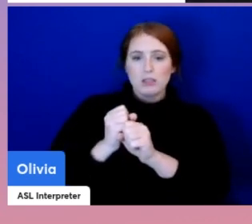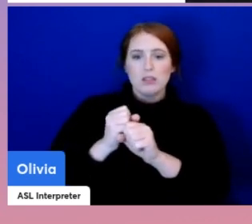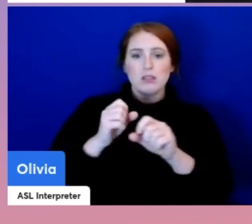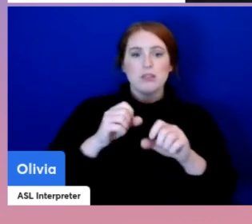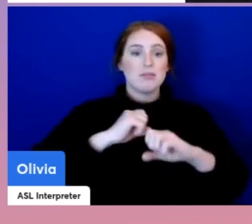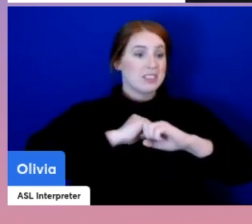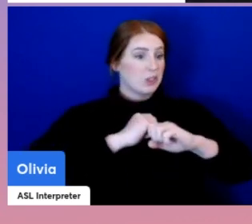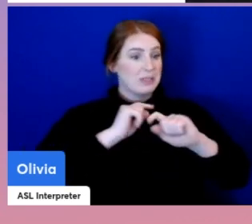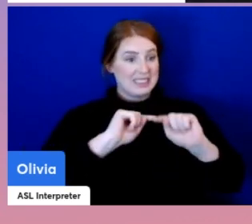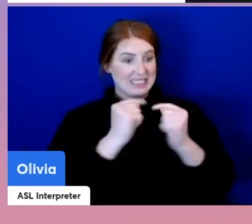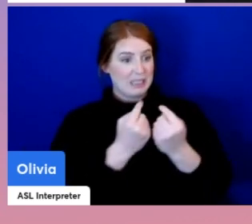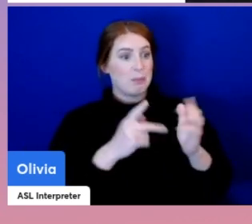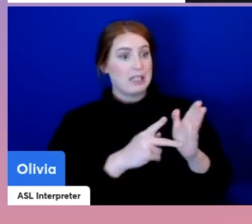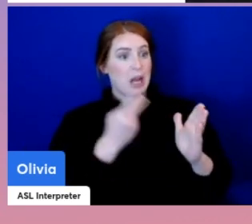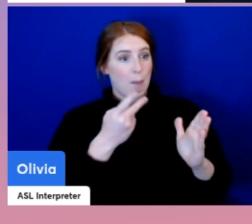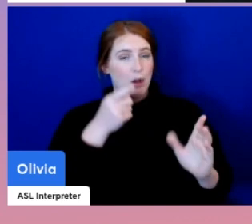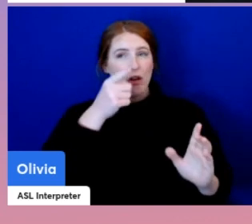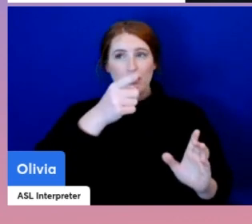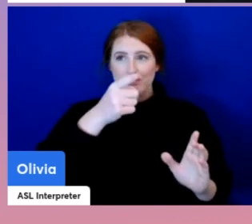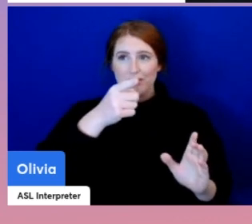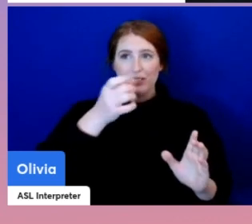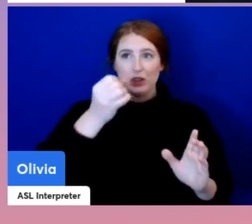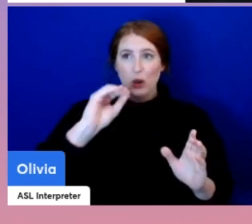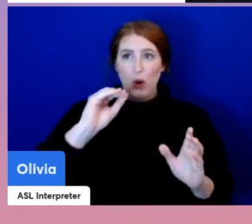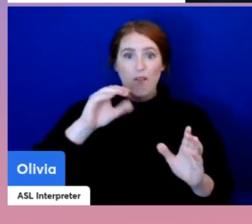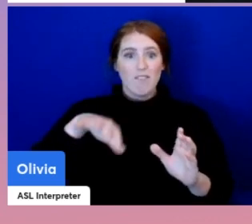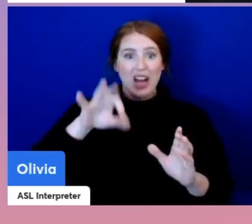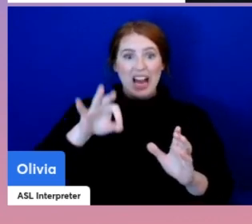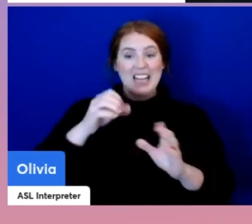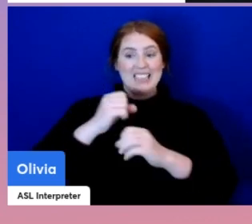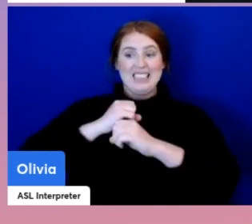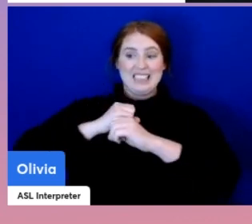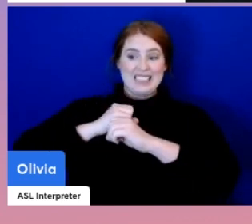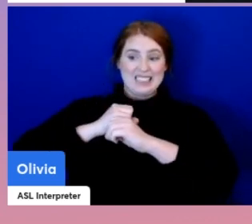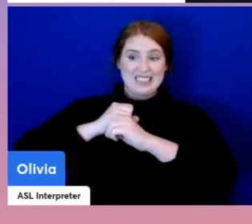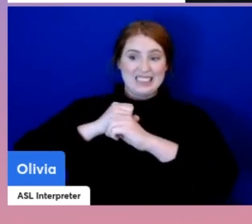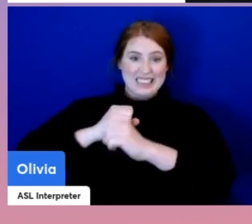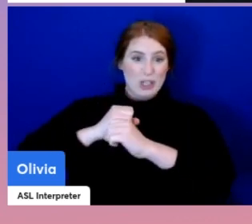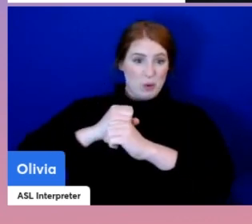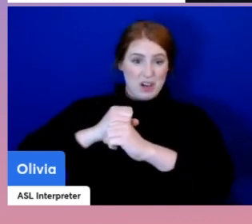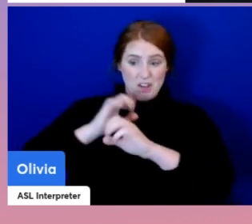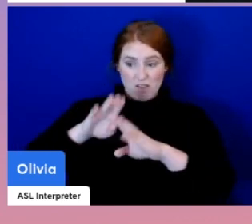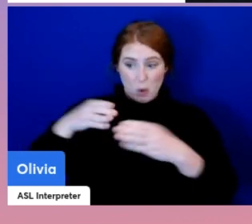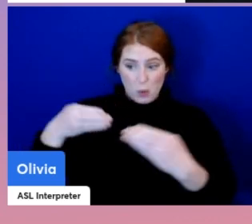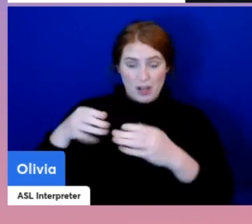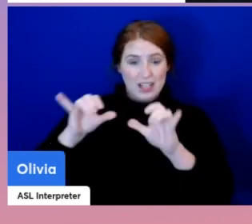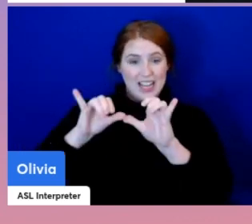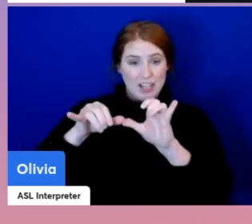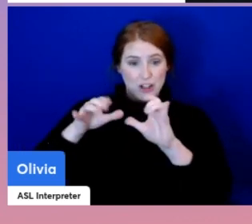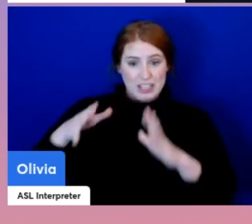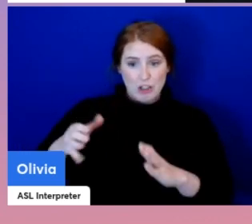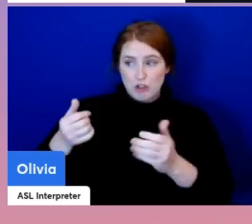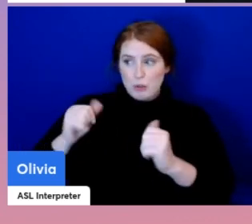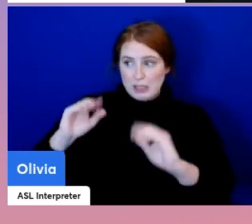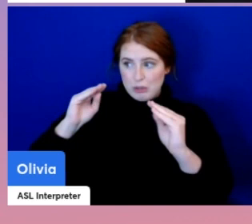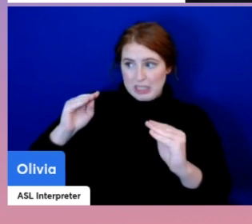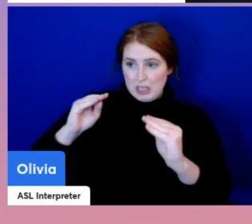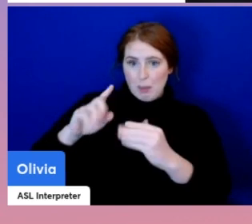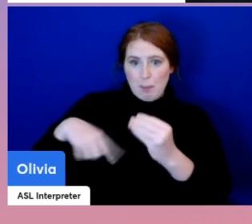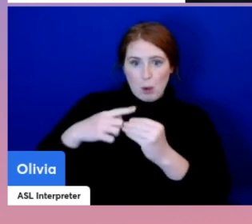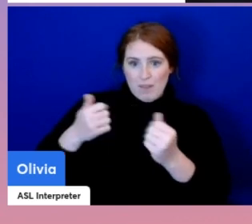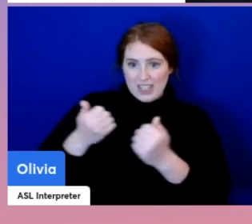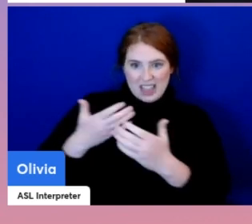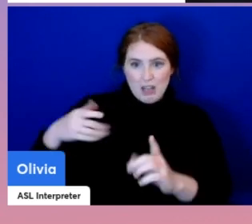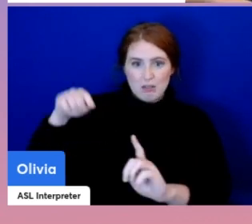time. Finding security-focused engineers with experience in our stack and bringing them up to speed on the peculiarities of our code base and